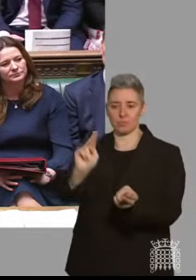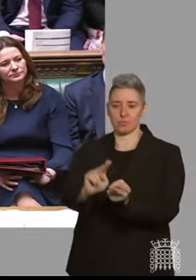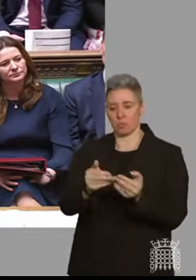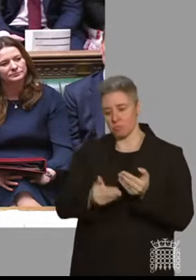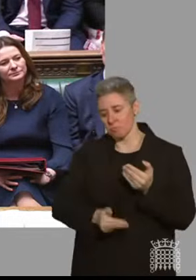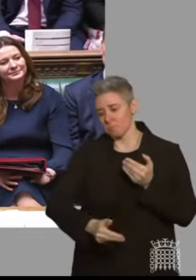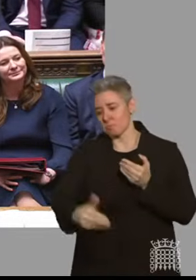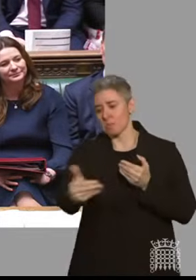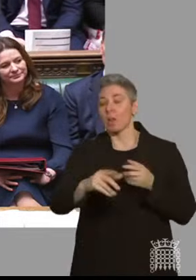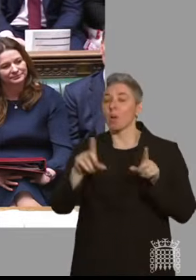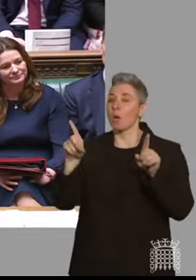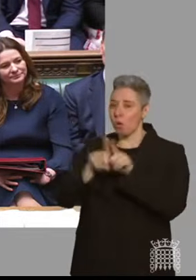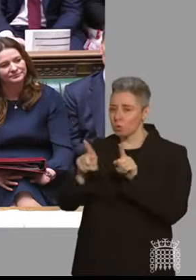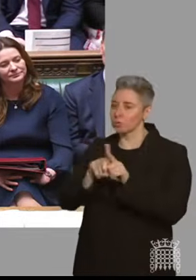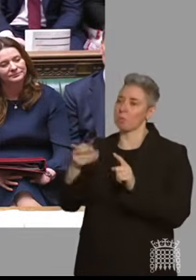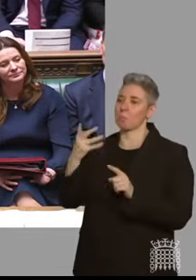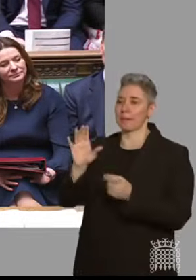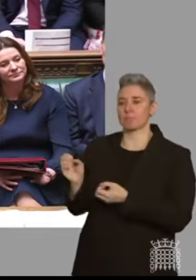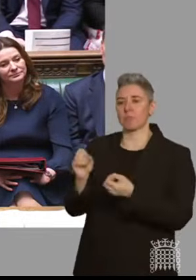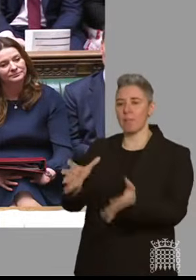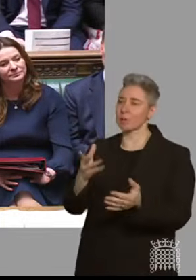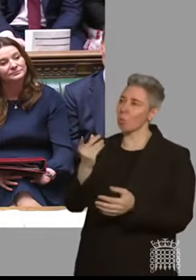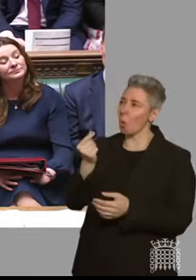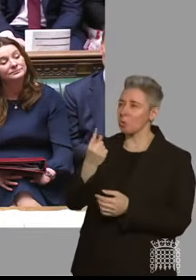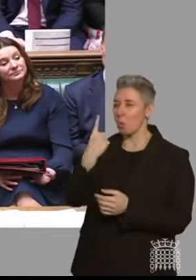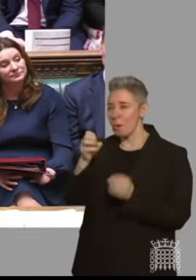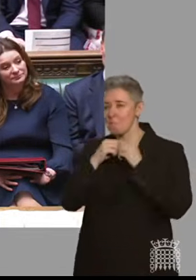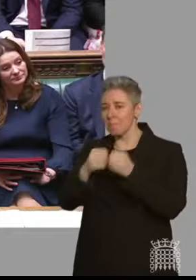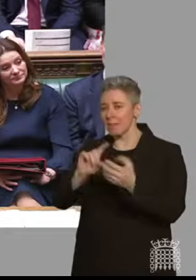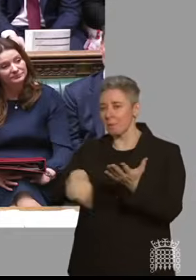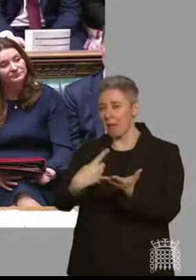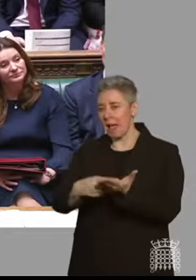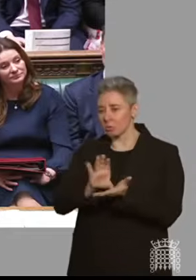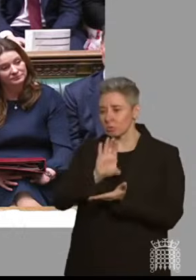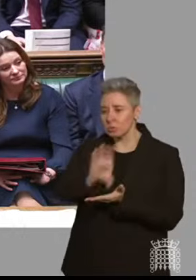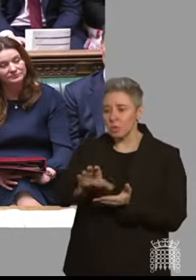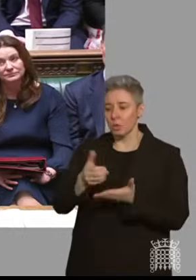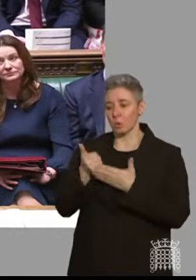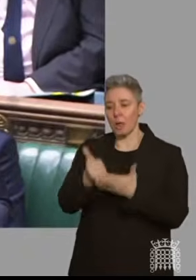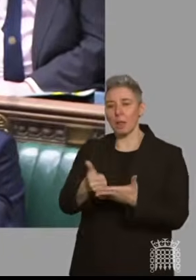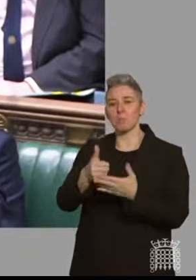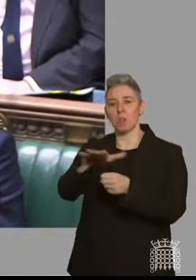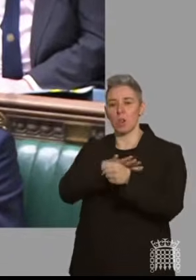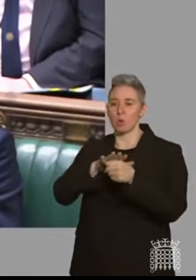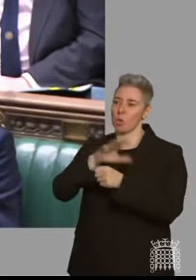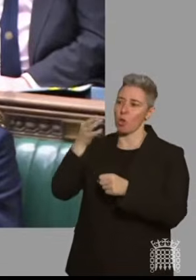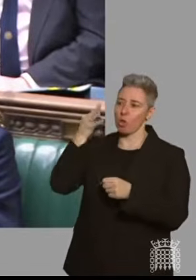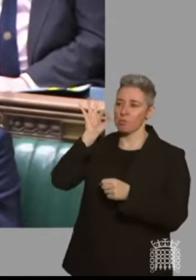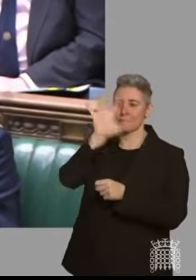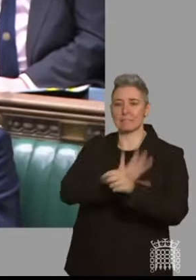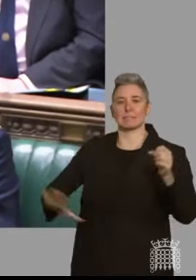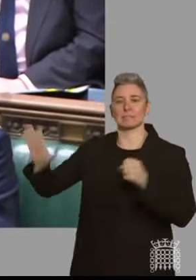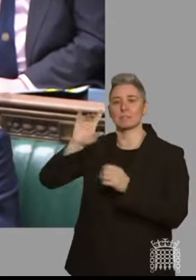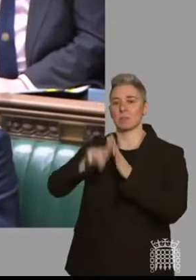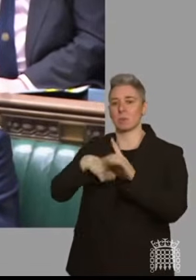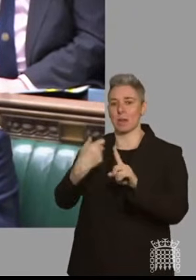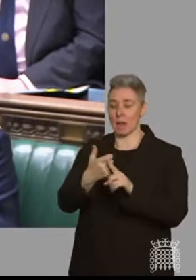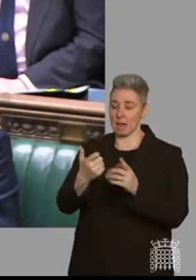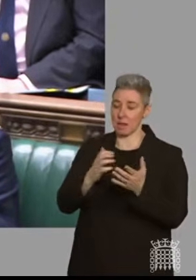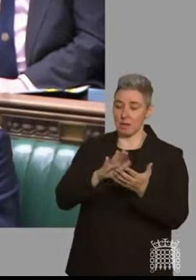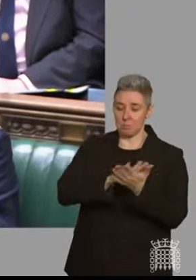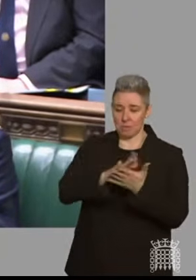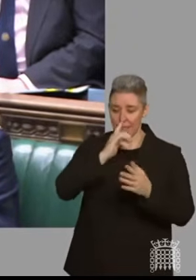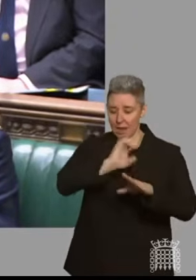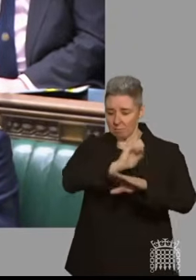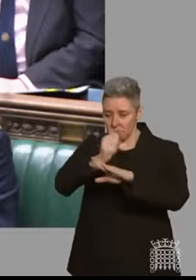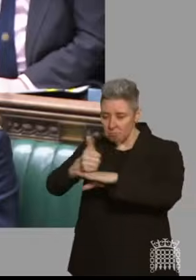billion to help local authorities across the country implement local plans to reduce NO2 and make sure that we can